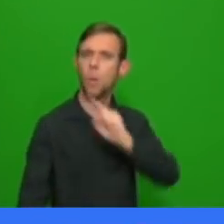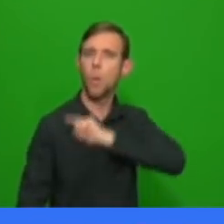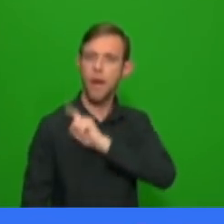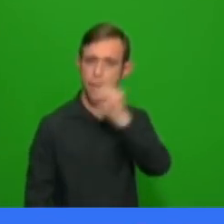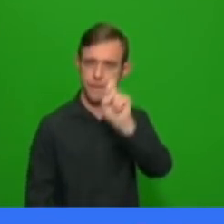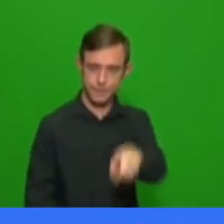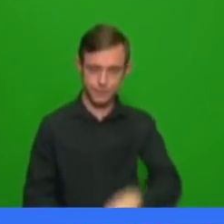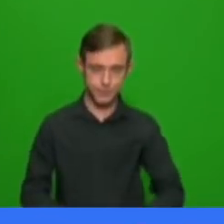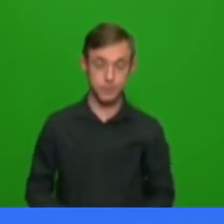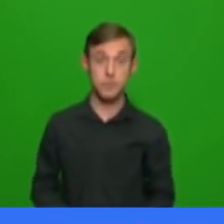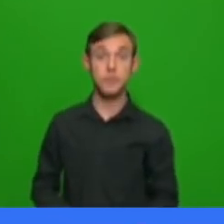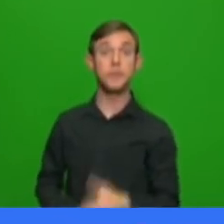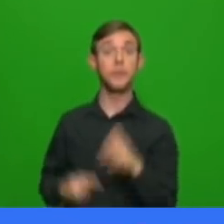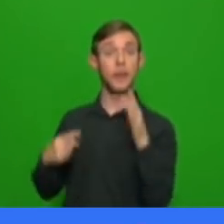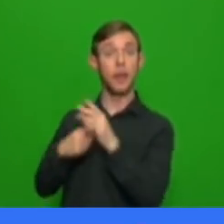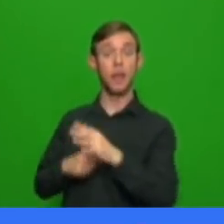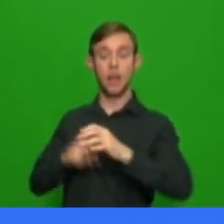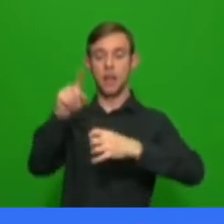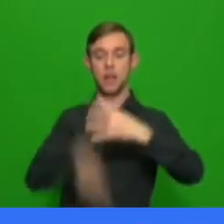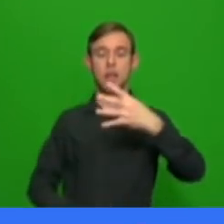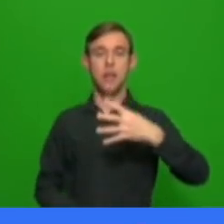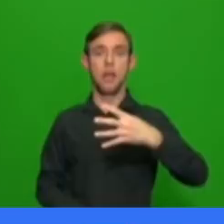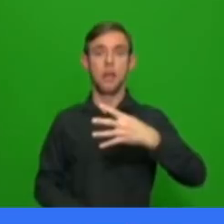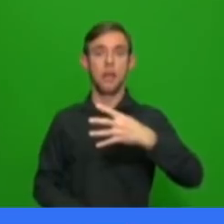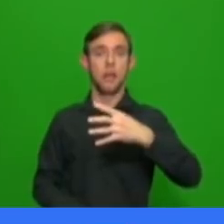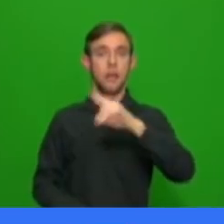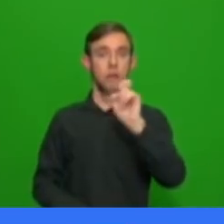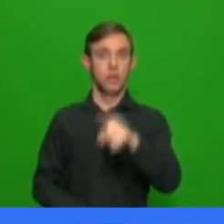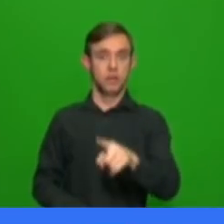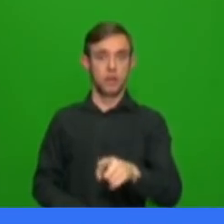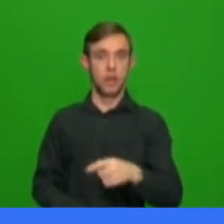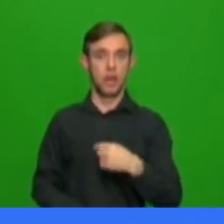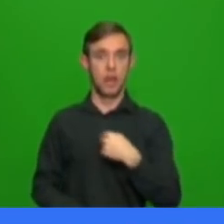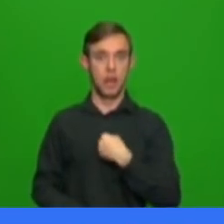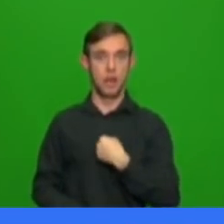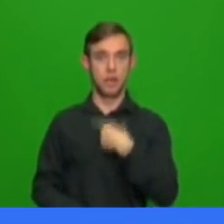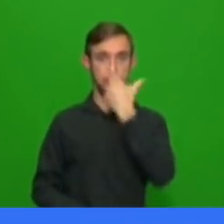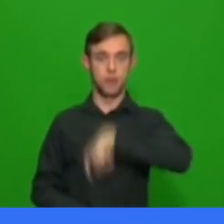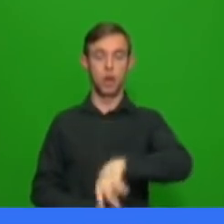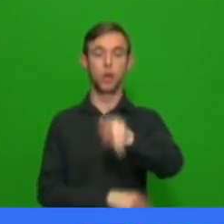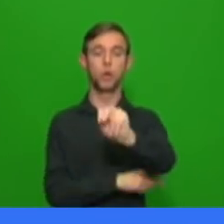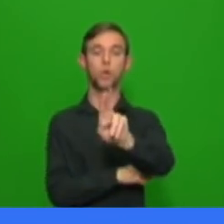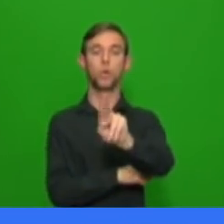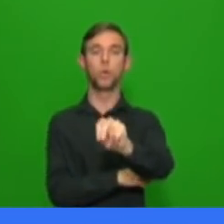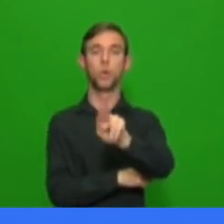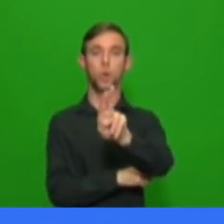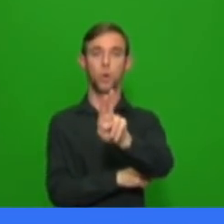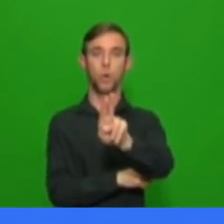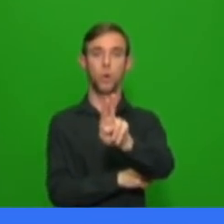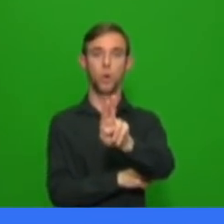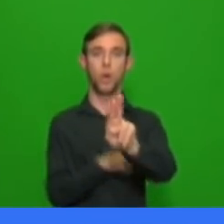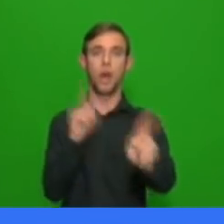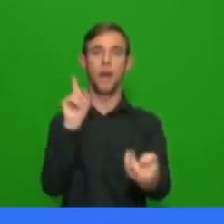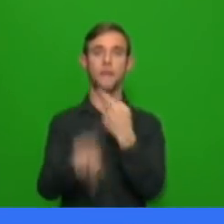4 questions, Governor, from analysts. Nuno Camara from Kiko's World. What is the role